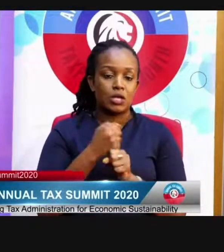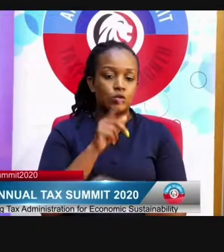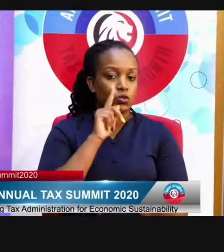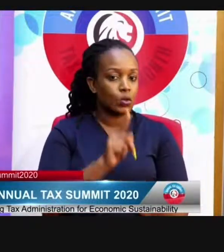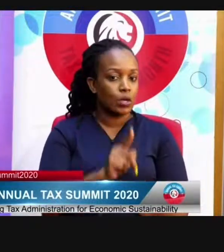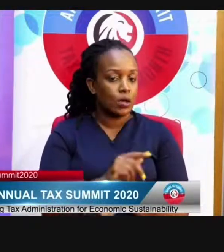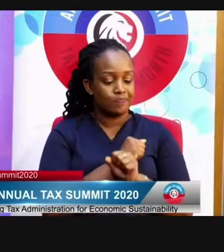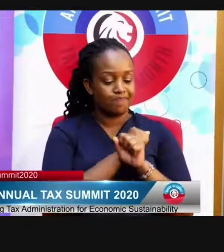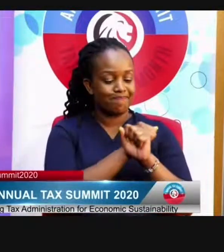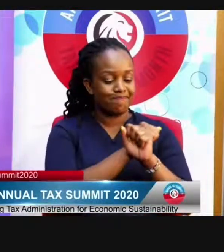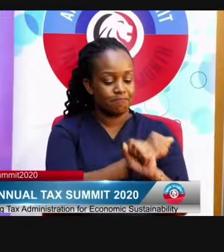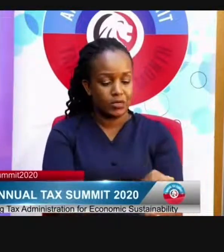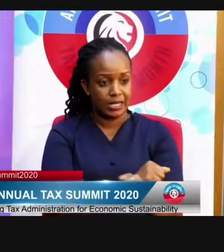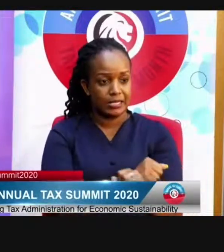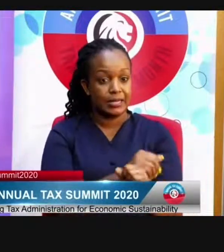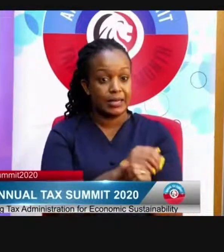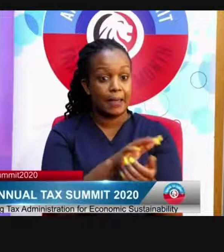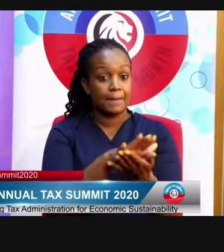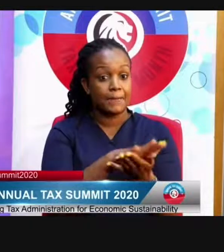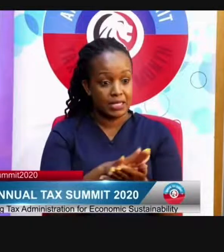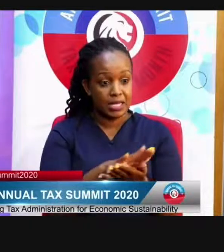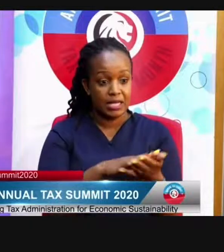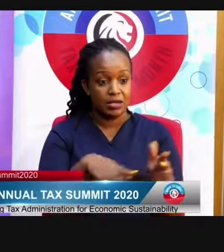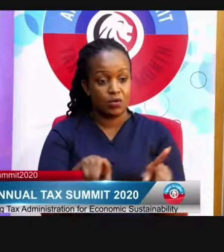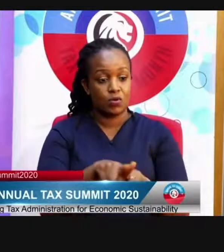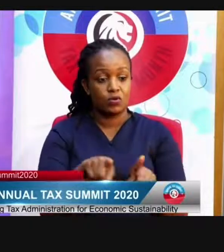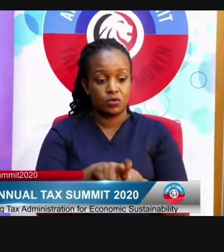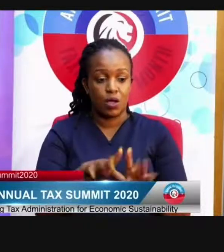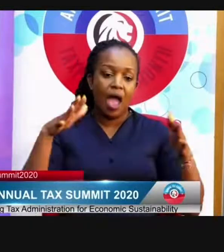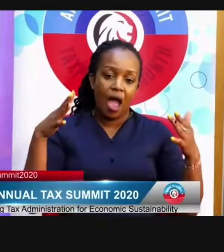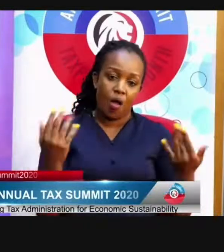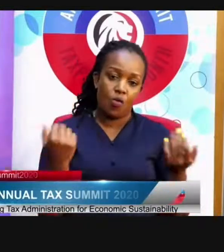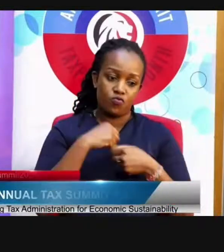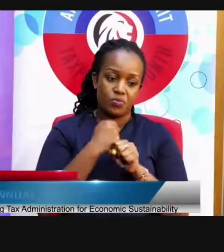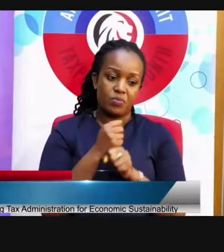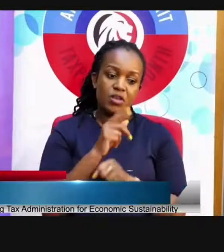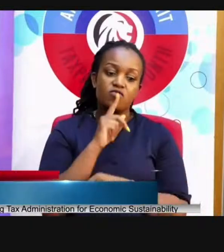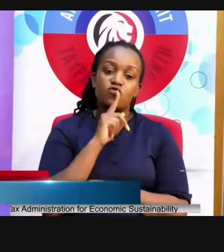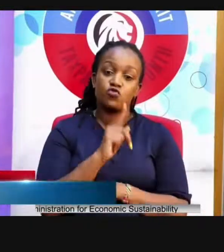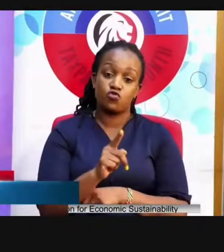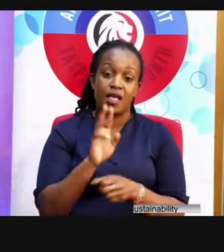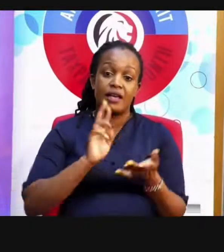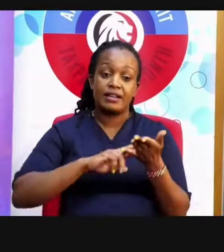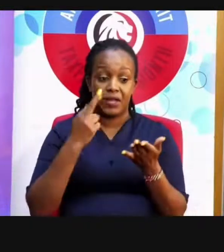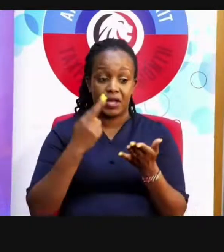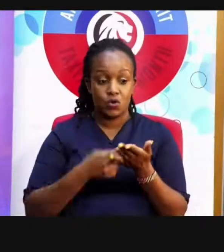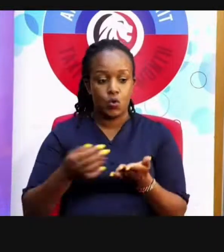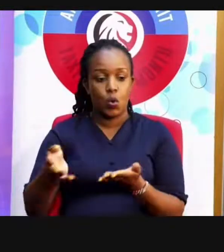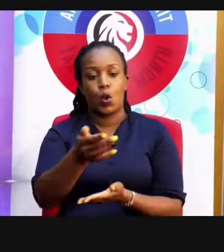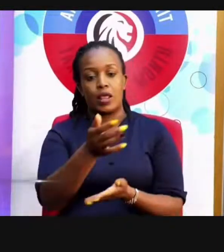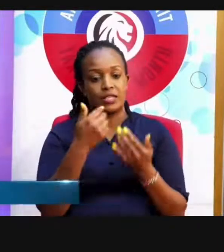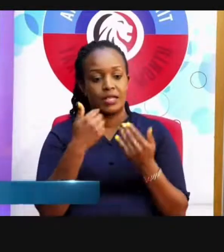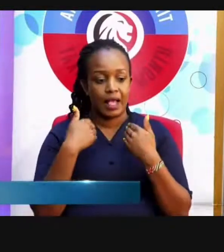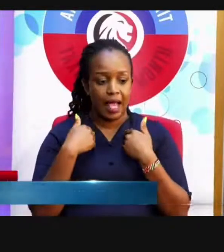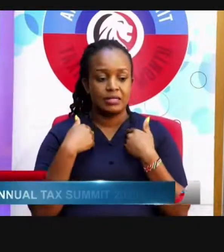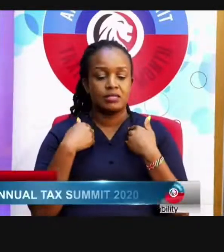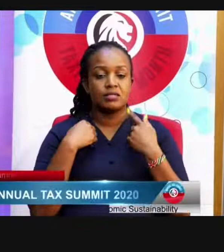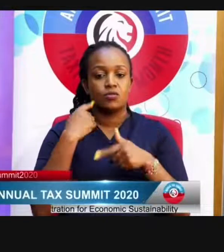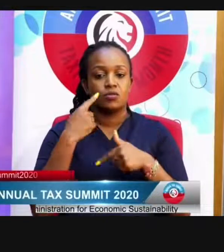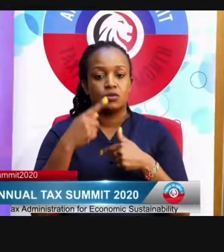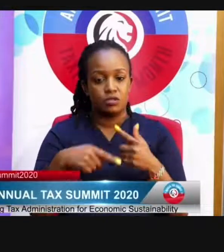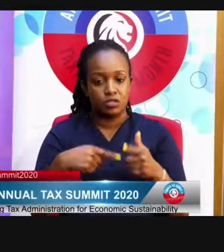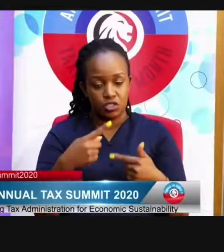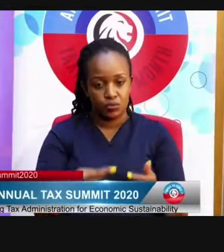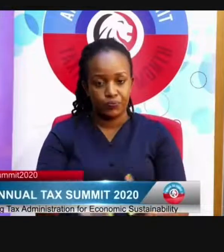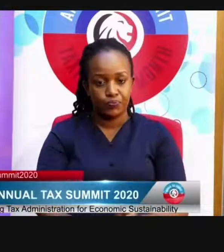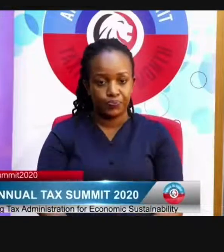and also, how are we going to make sure that revenue collections will continue during this period. The first thing